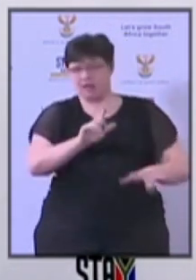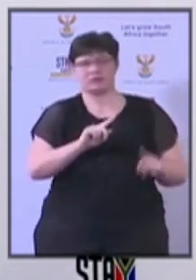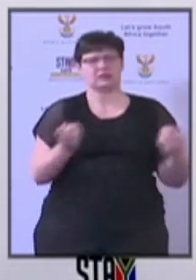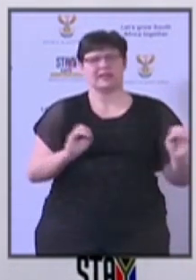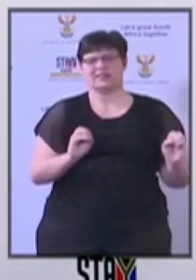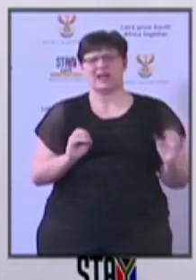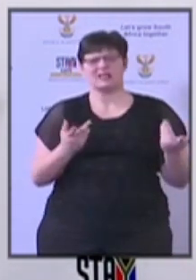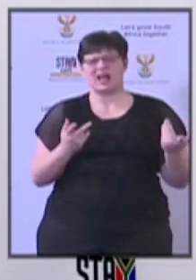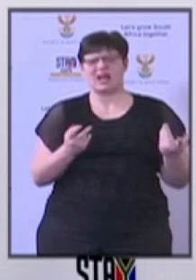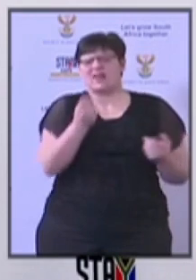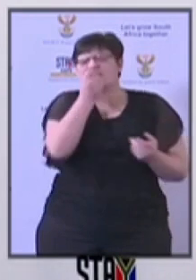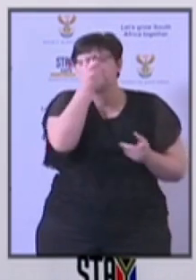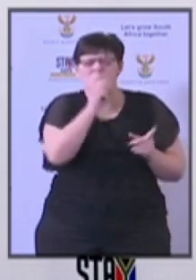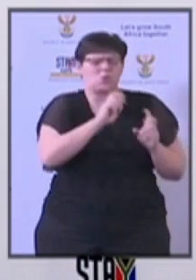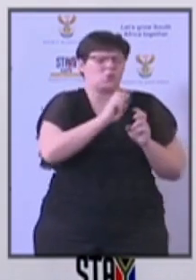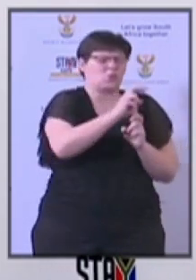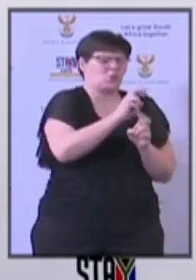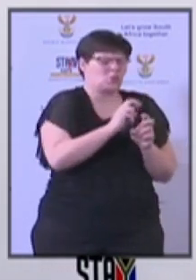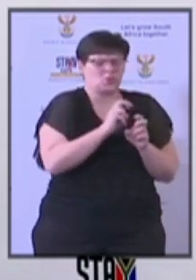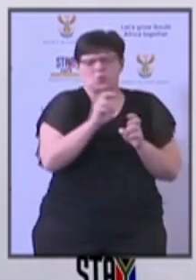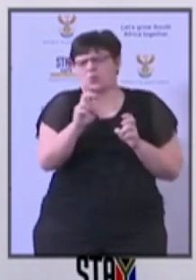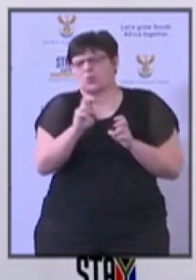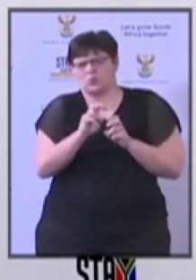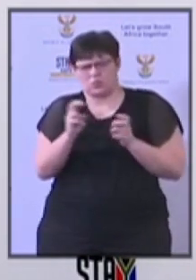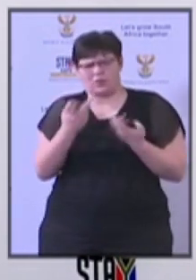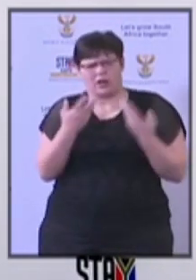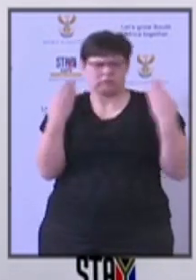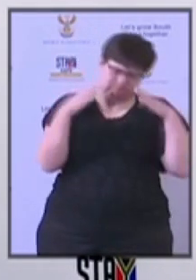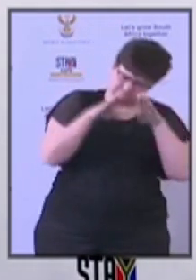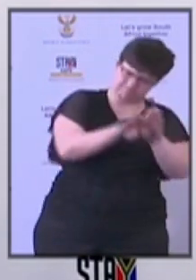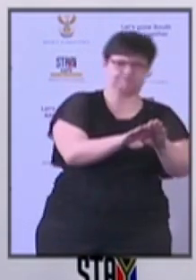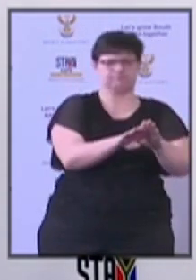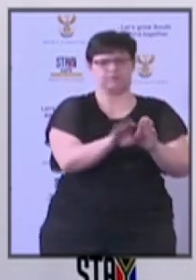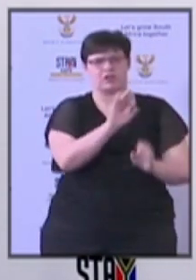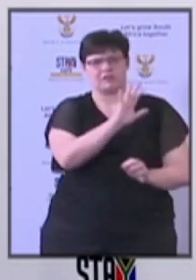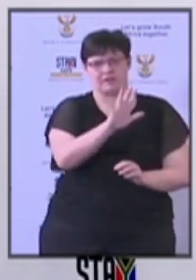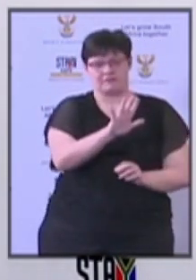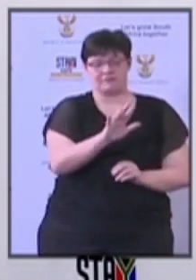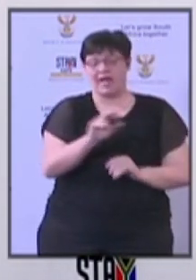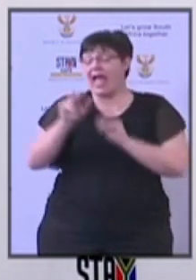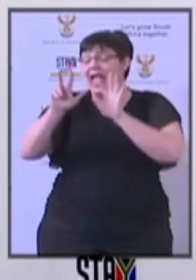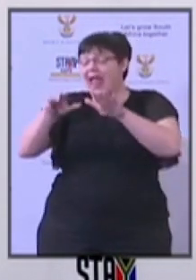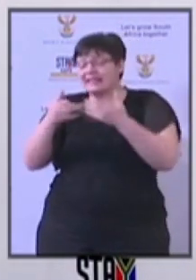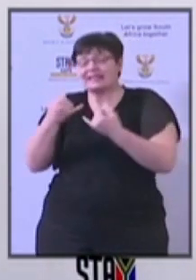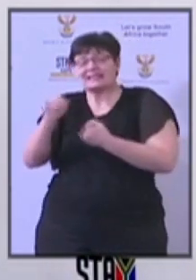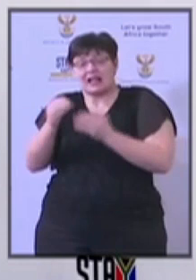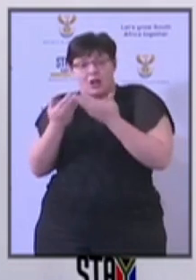of people, a few groups of people per day. We closed them all together. The 18 that were open